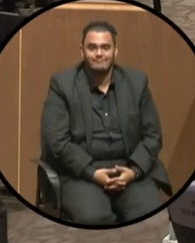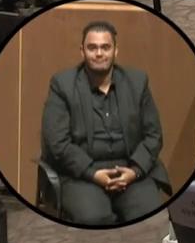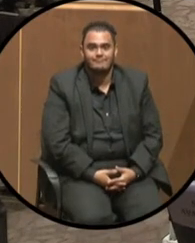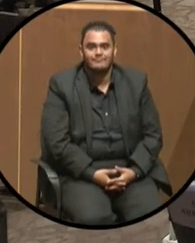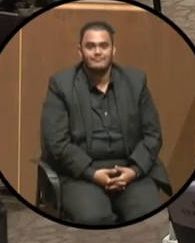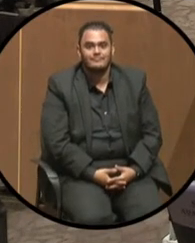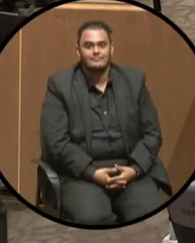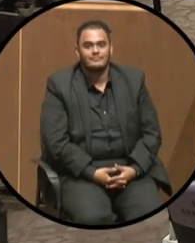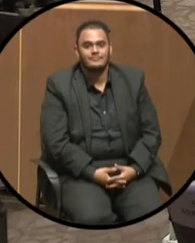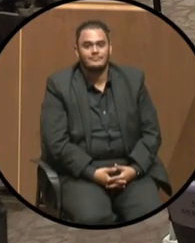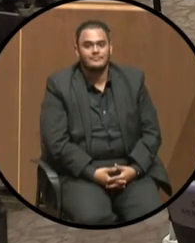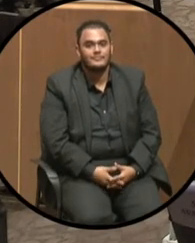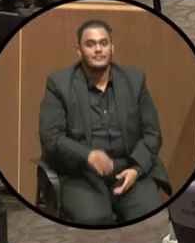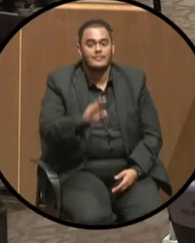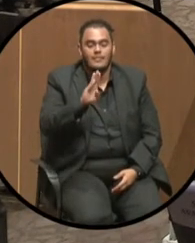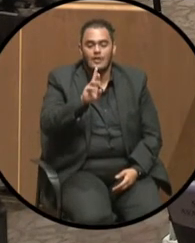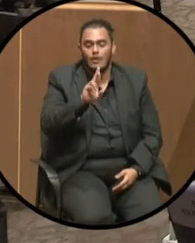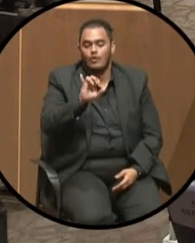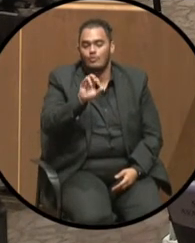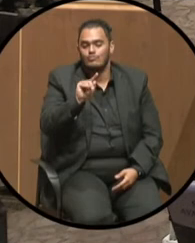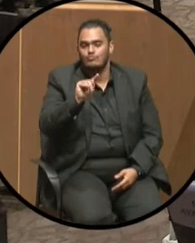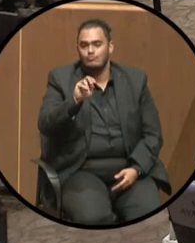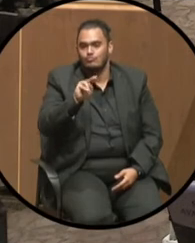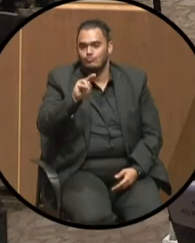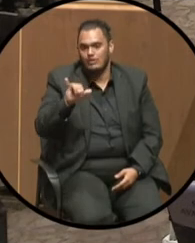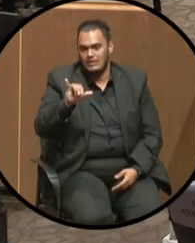Our next caller is Brittany Jones.